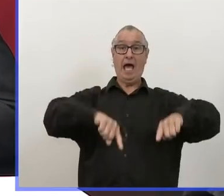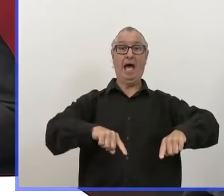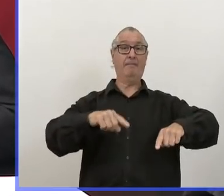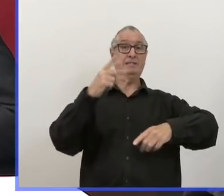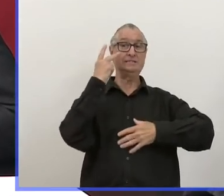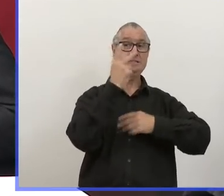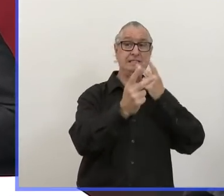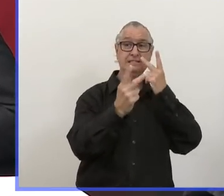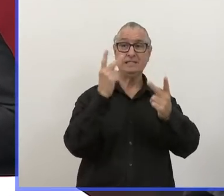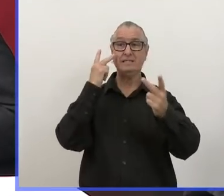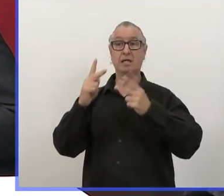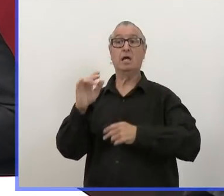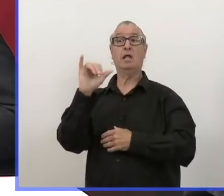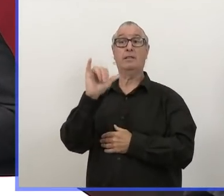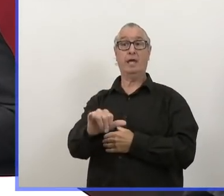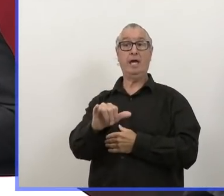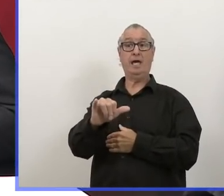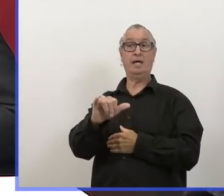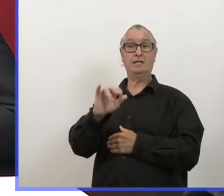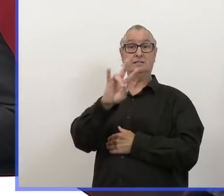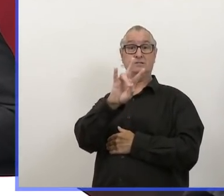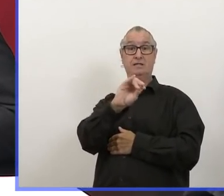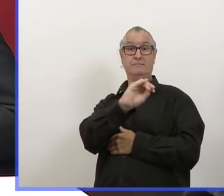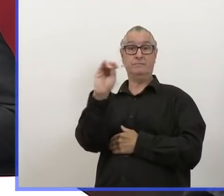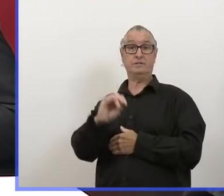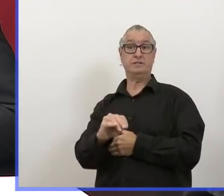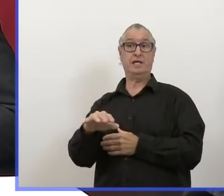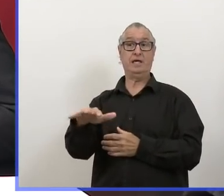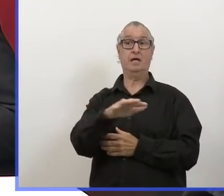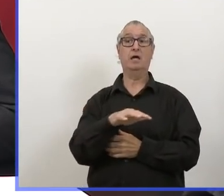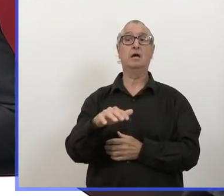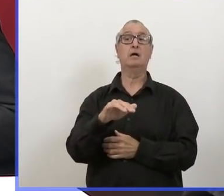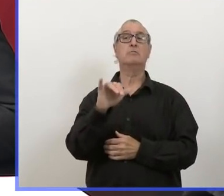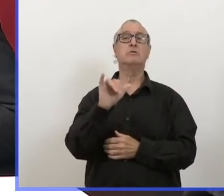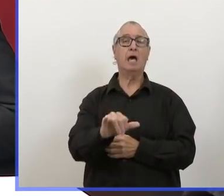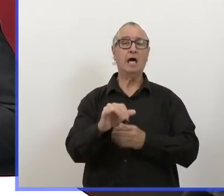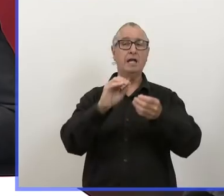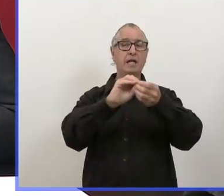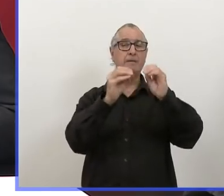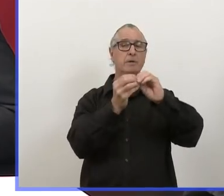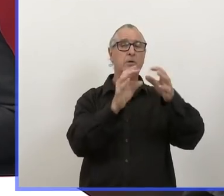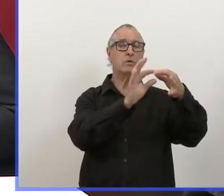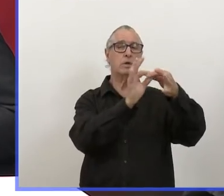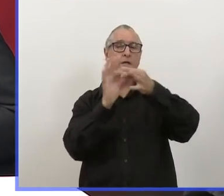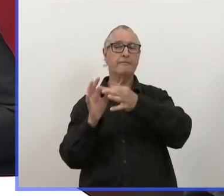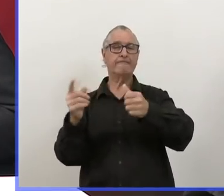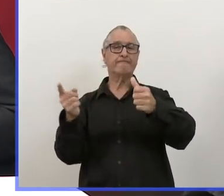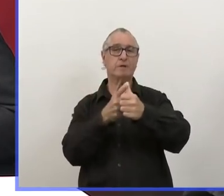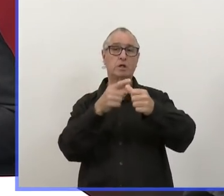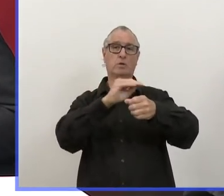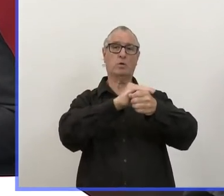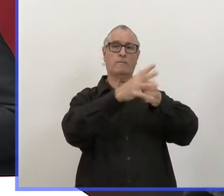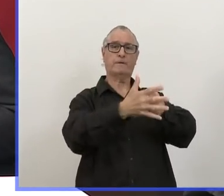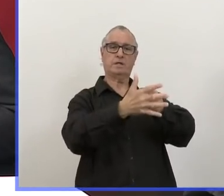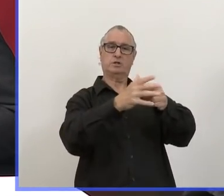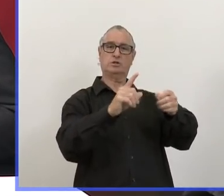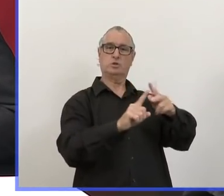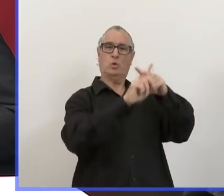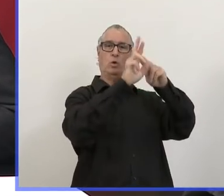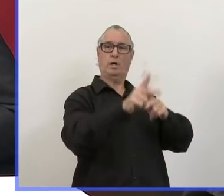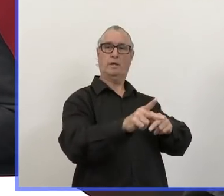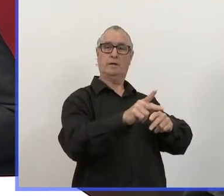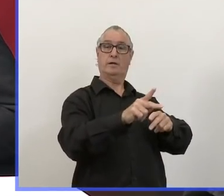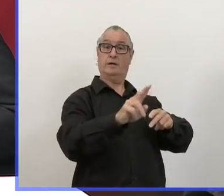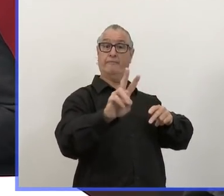strain. So we know that the variants of concern are more communicable. We know that the vaccines are likely